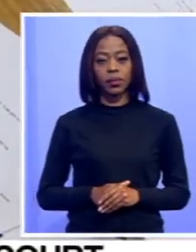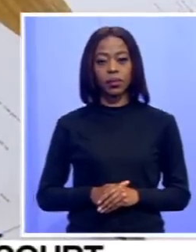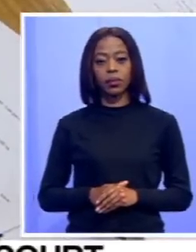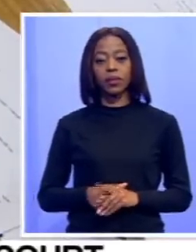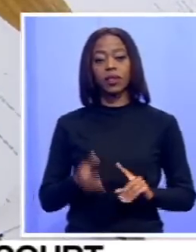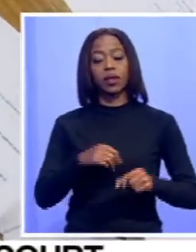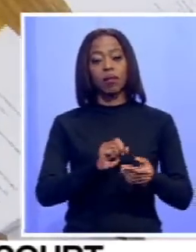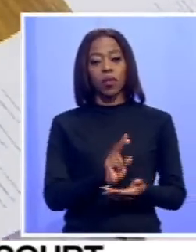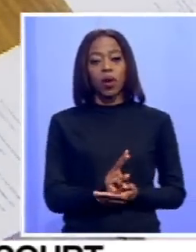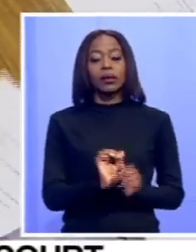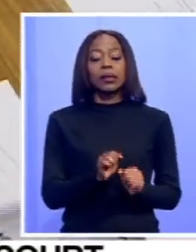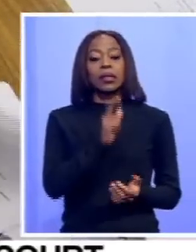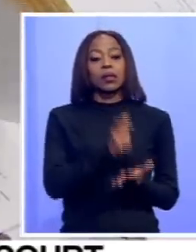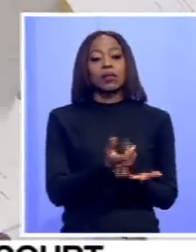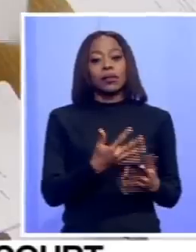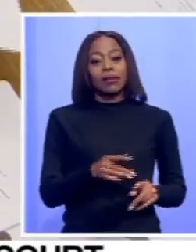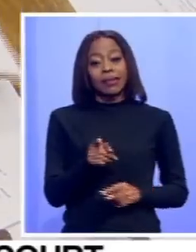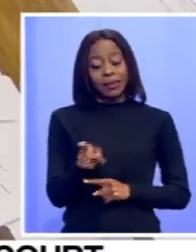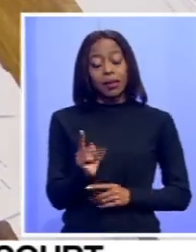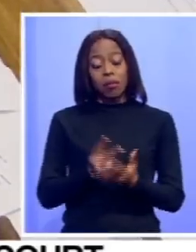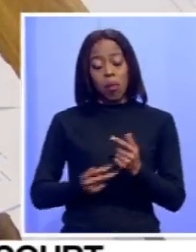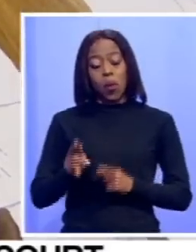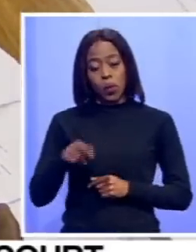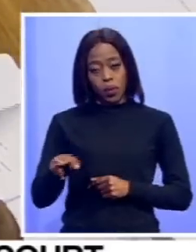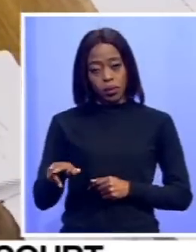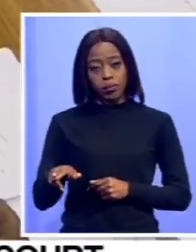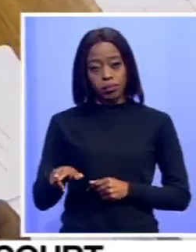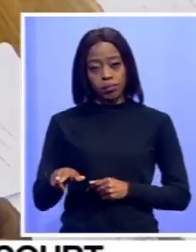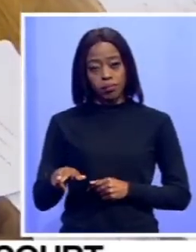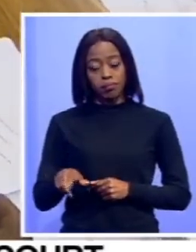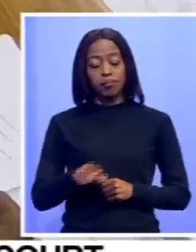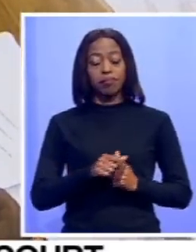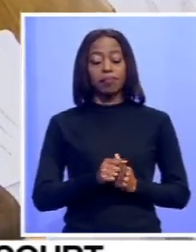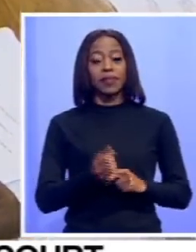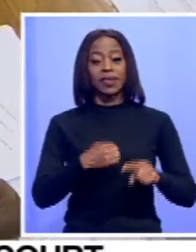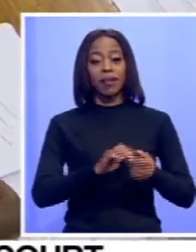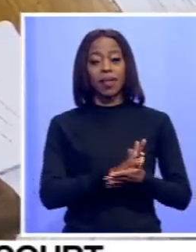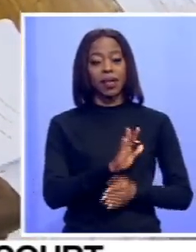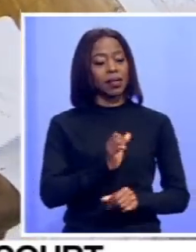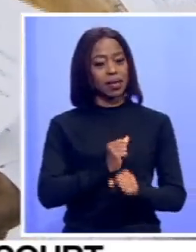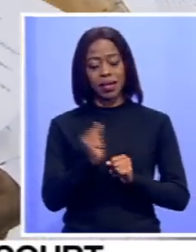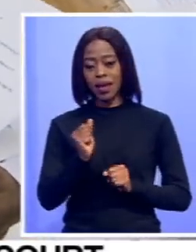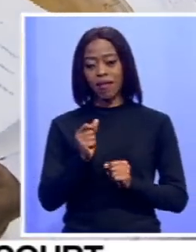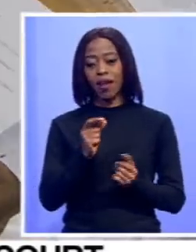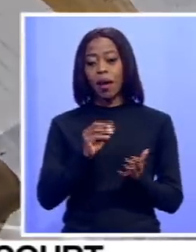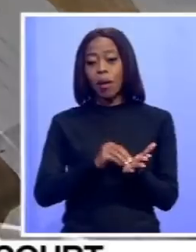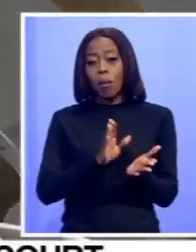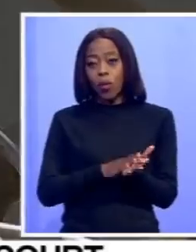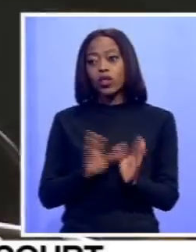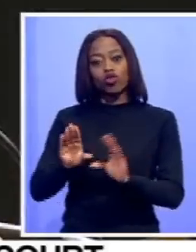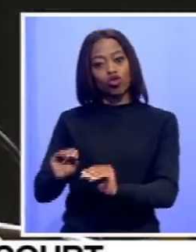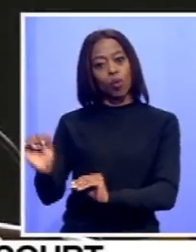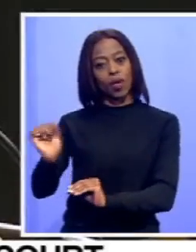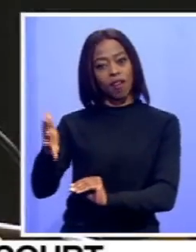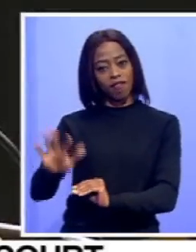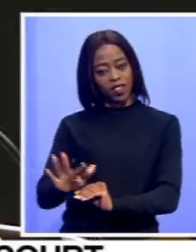Sub 12, he in fact confirmed that this was both correct and true. Sub 13, he had not mentioned stopping the vehicle in his statement.